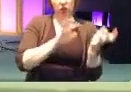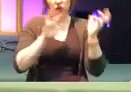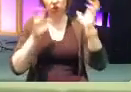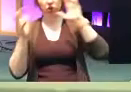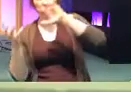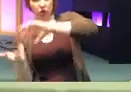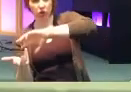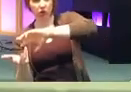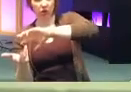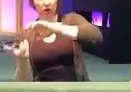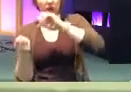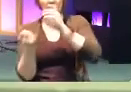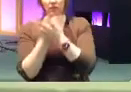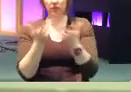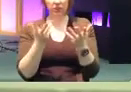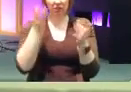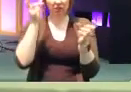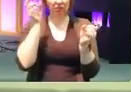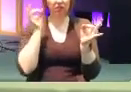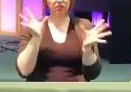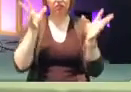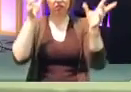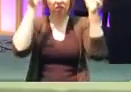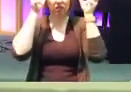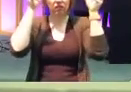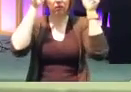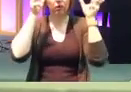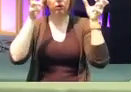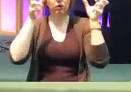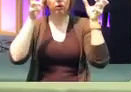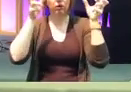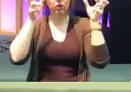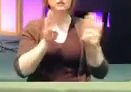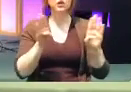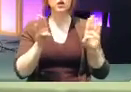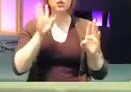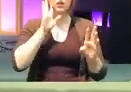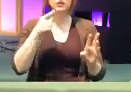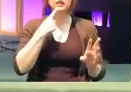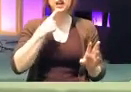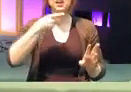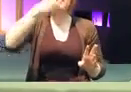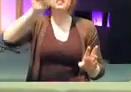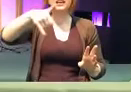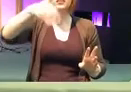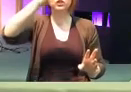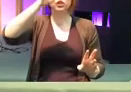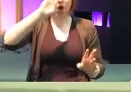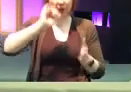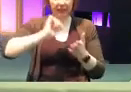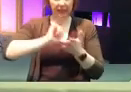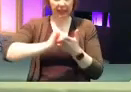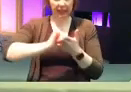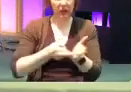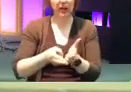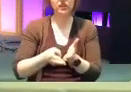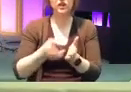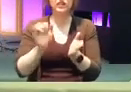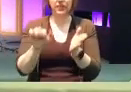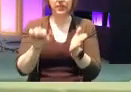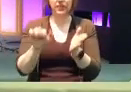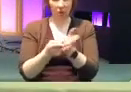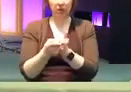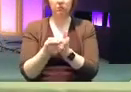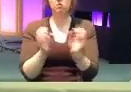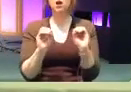in evil, wicked behavior, and they're going to say that it's God, that it's righteous, that it's holy, that there's nothing